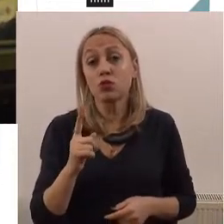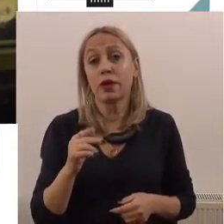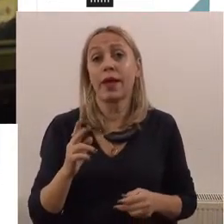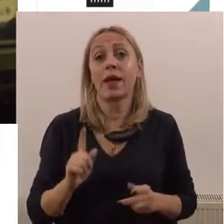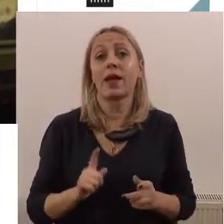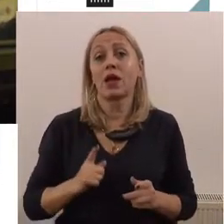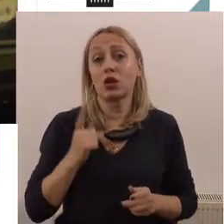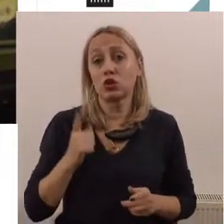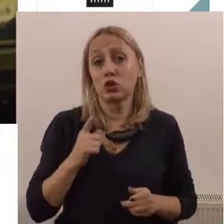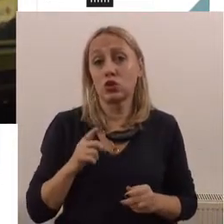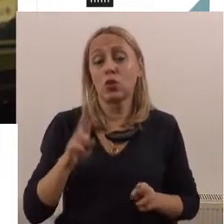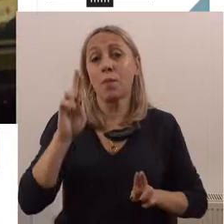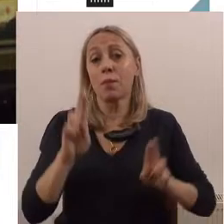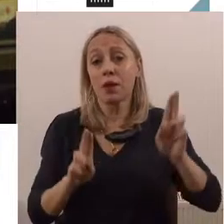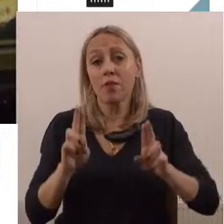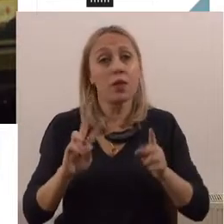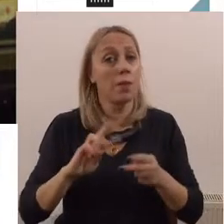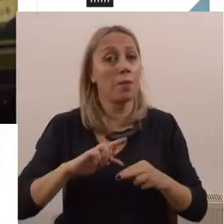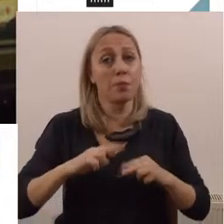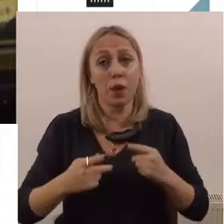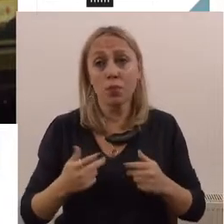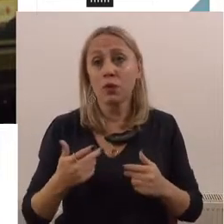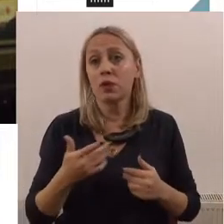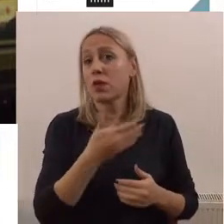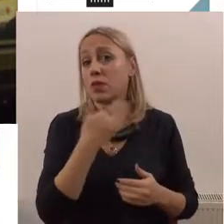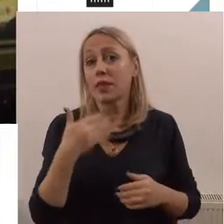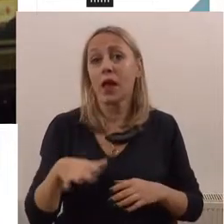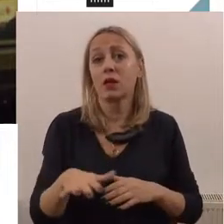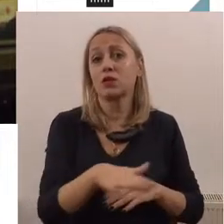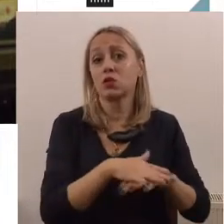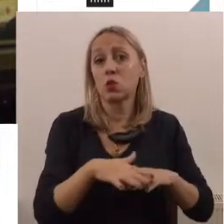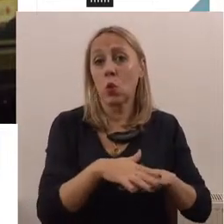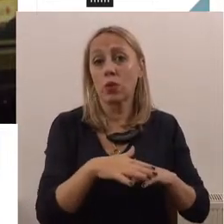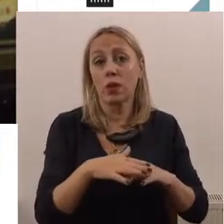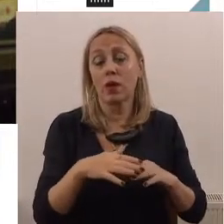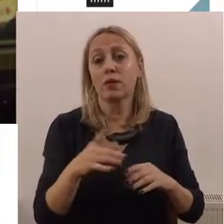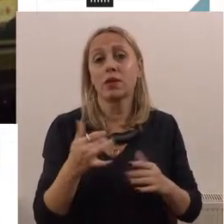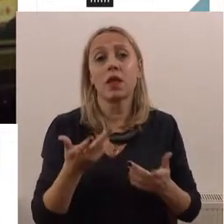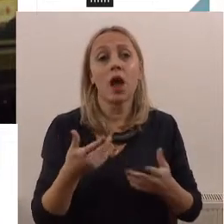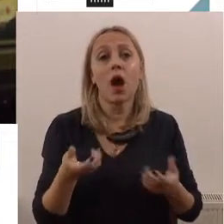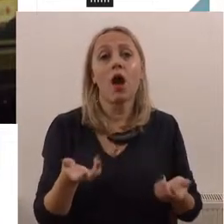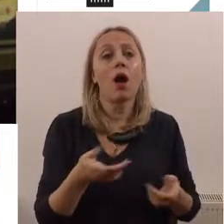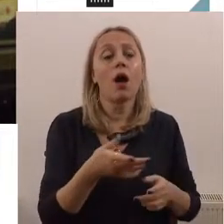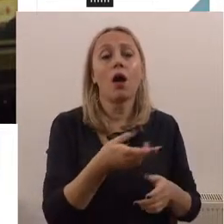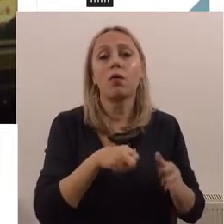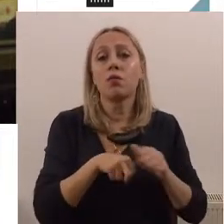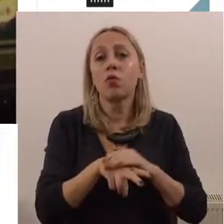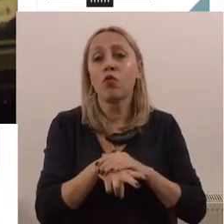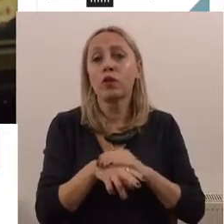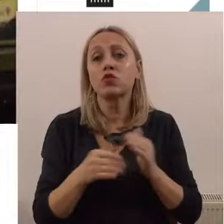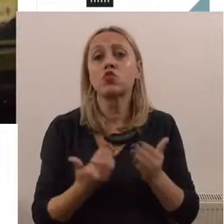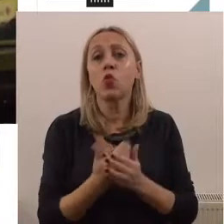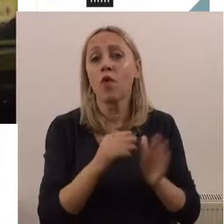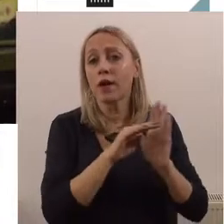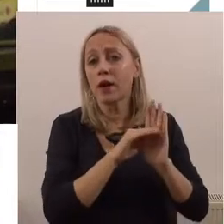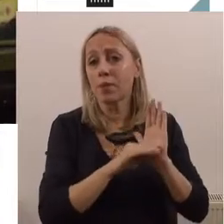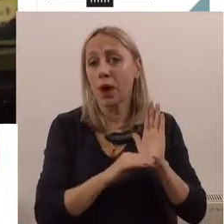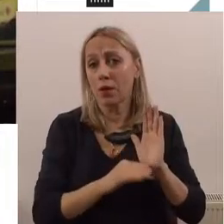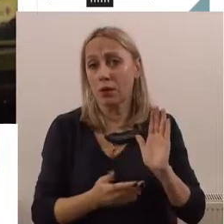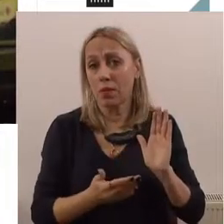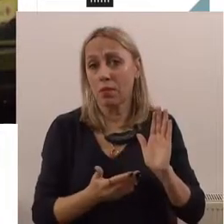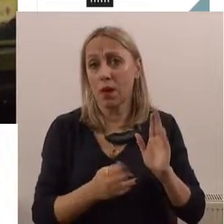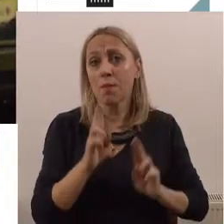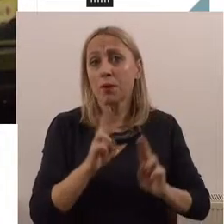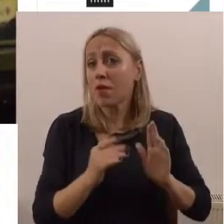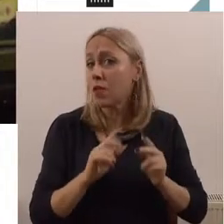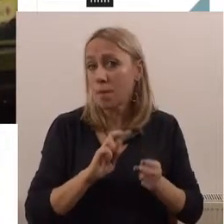which is not available to wheelchaired because there are no evacuation zones as